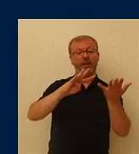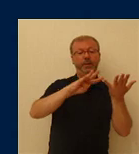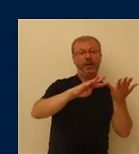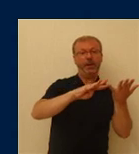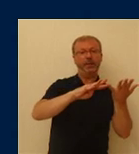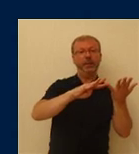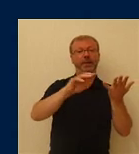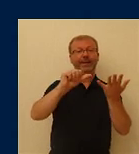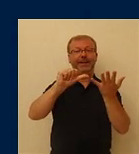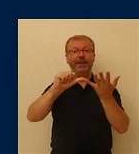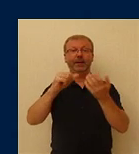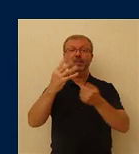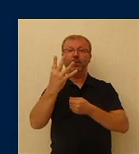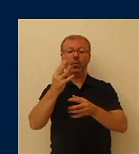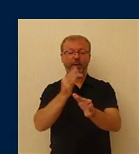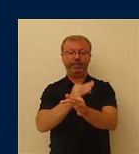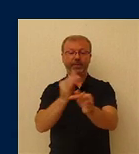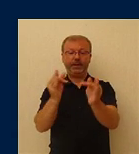964 feet long.